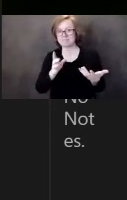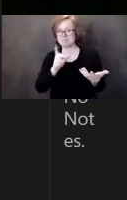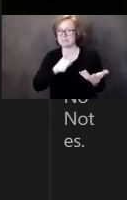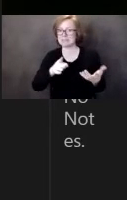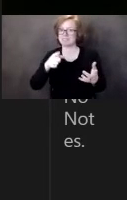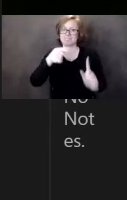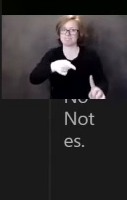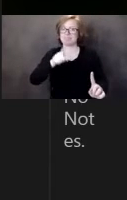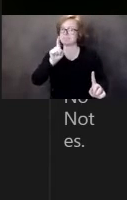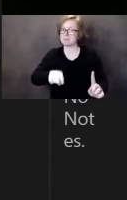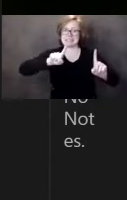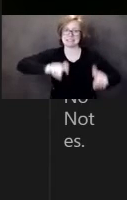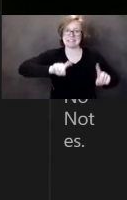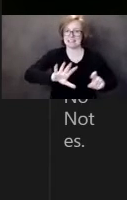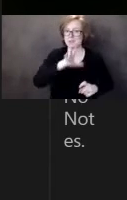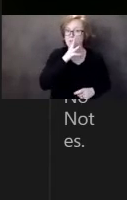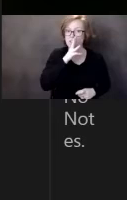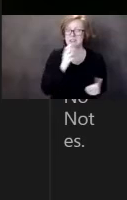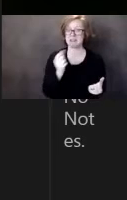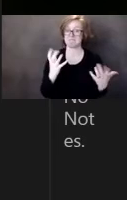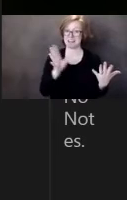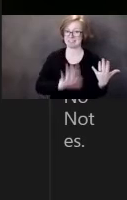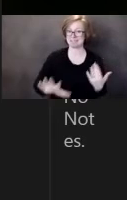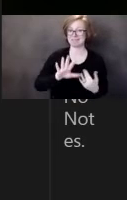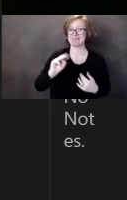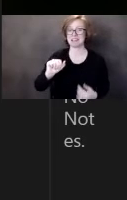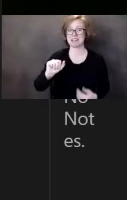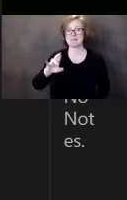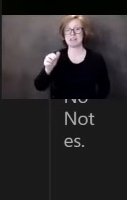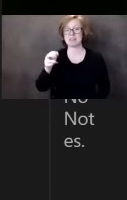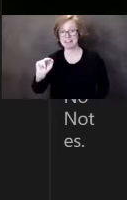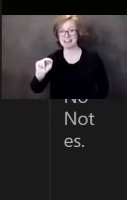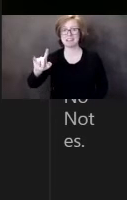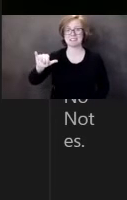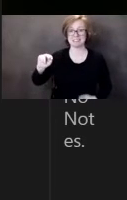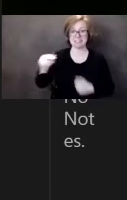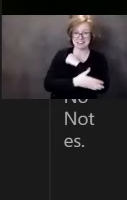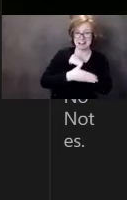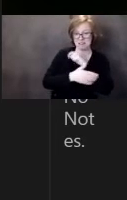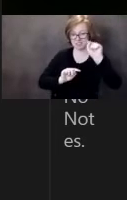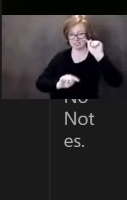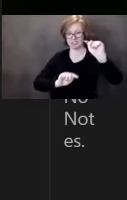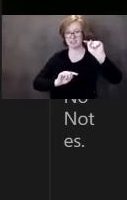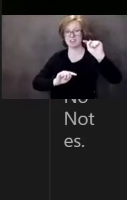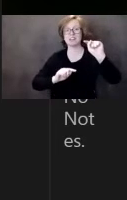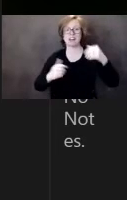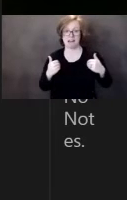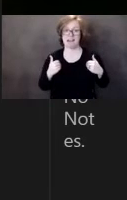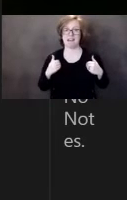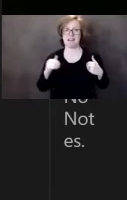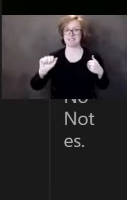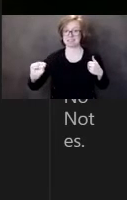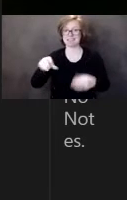County have arsenic in their water and don't know it. And it can be very, very damaging to your health. And it's not a contaminant. It's not necessary